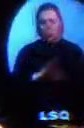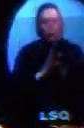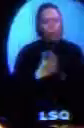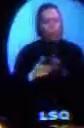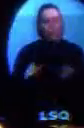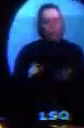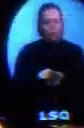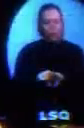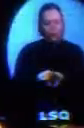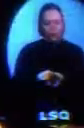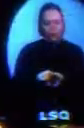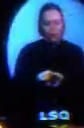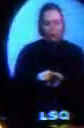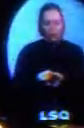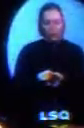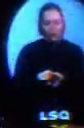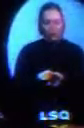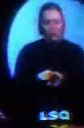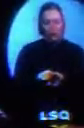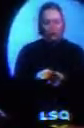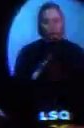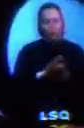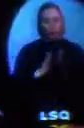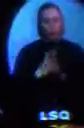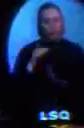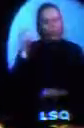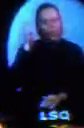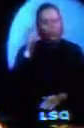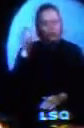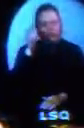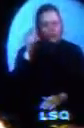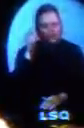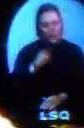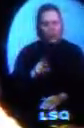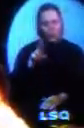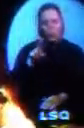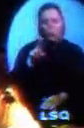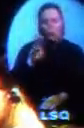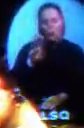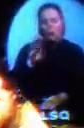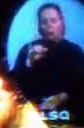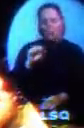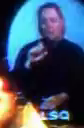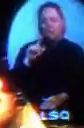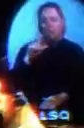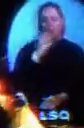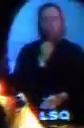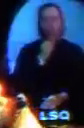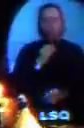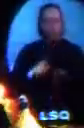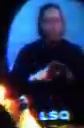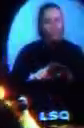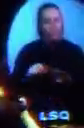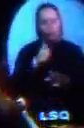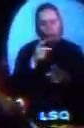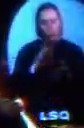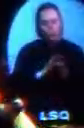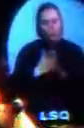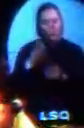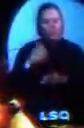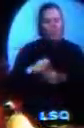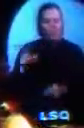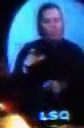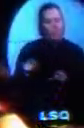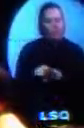software companies, including EA, Microsoft, Nintendo, and Ubisoft? I think some of those are in Quebec, Mr. Speaker. They're supporting it. Sure. You know, Mr.